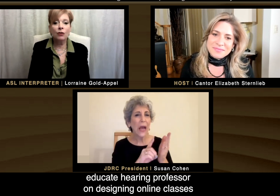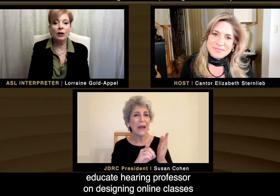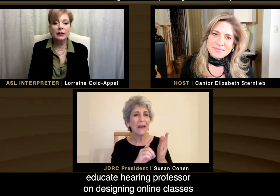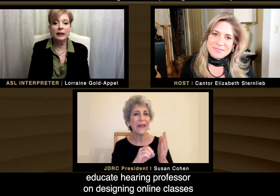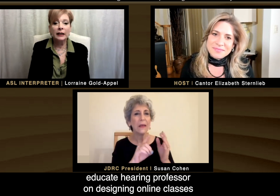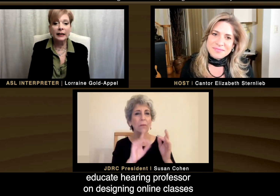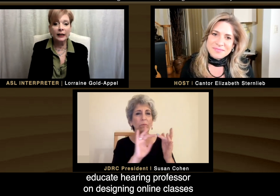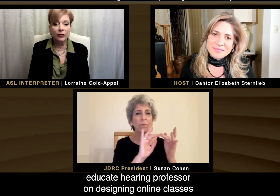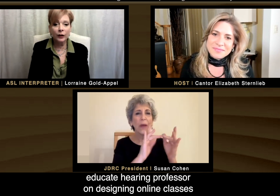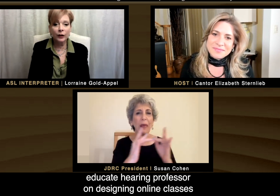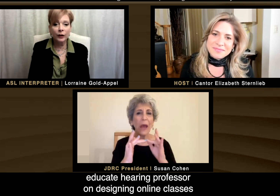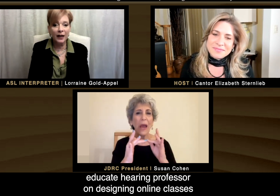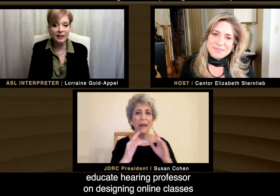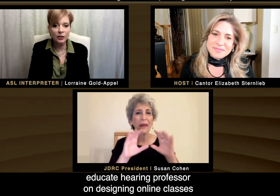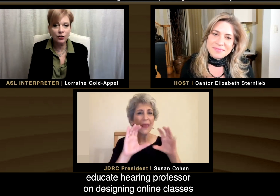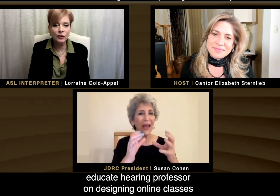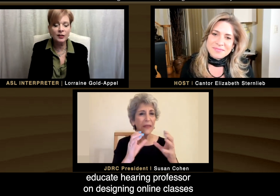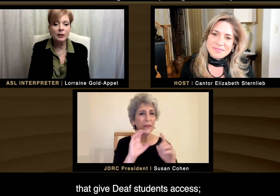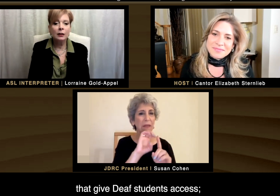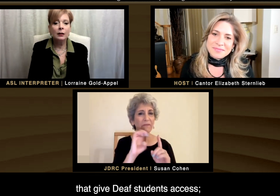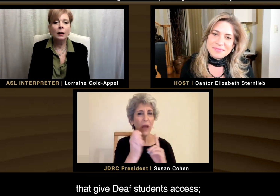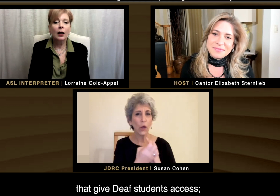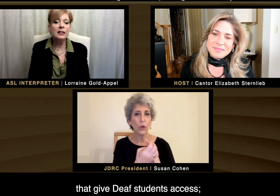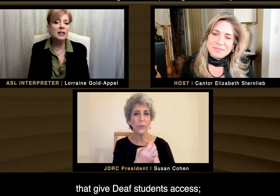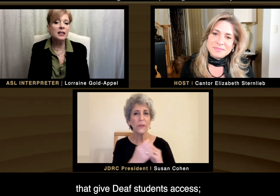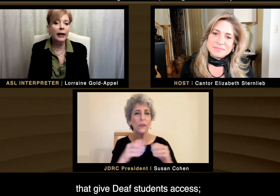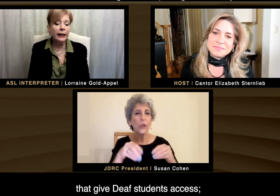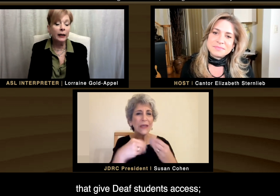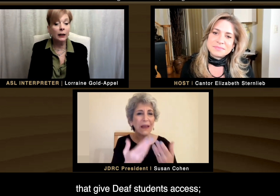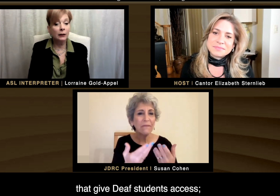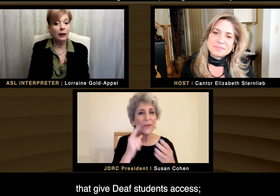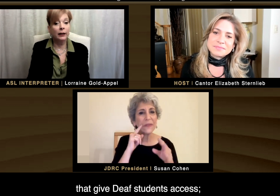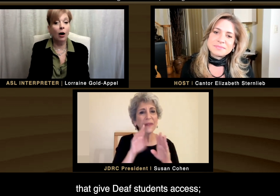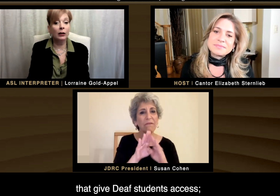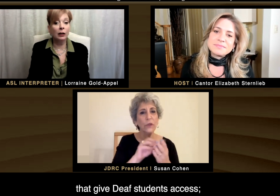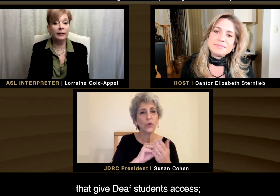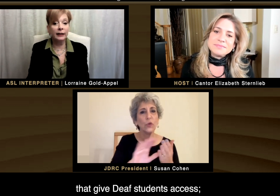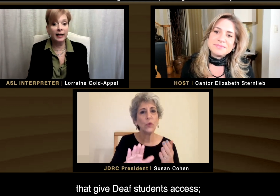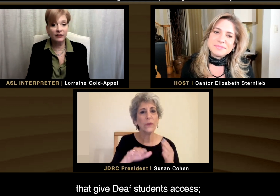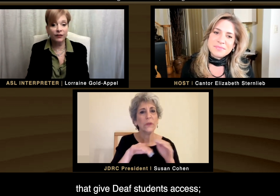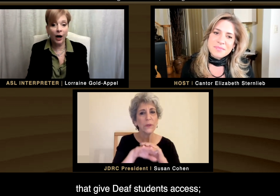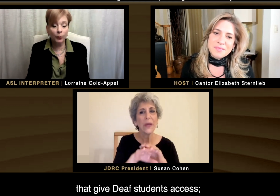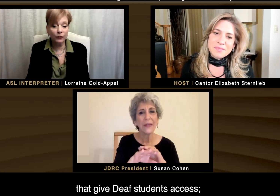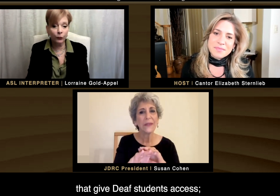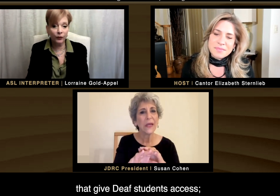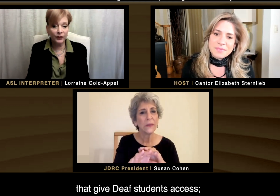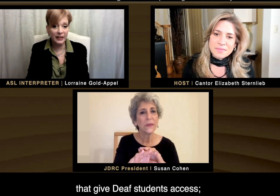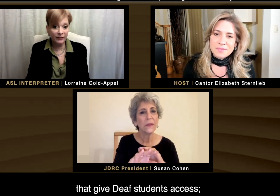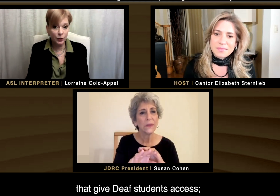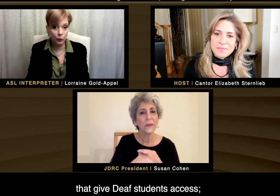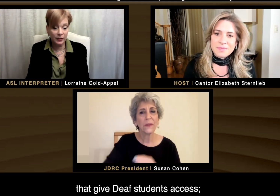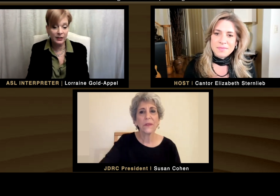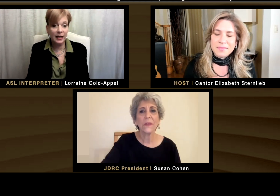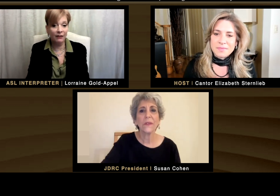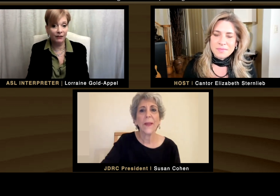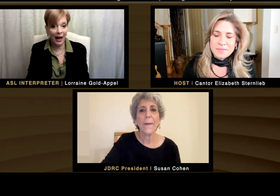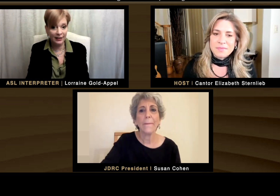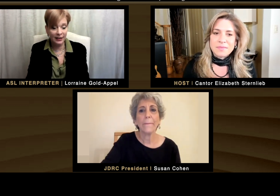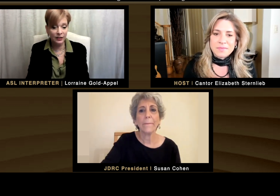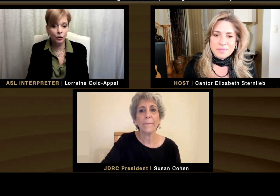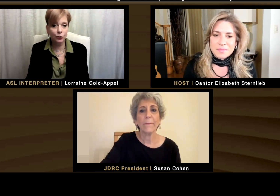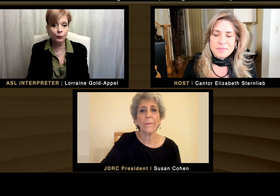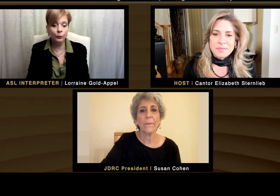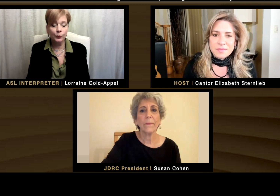We instruct hearing professors on designing an online class environment for the deaf students to